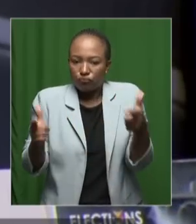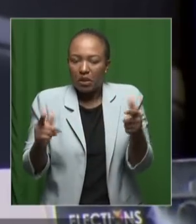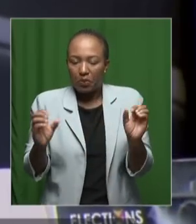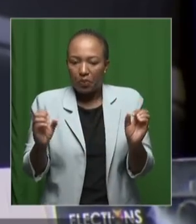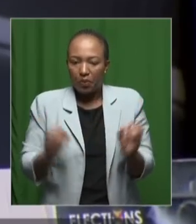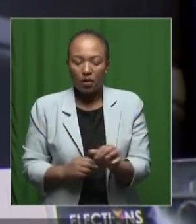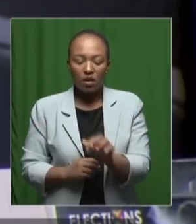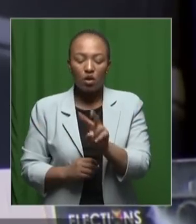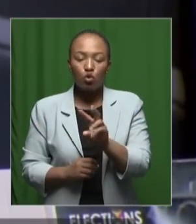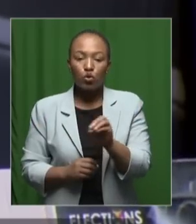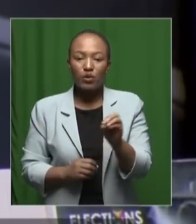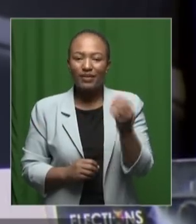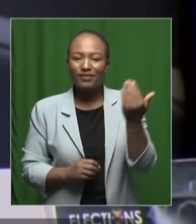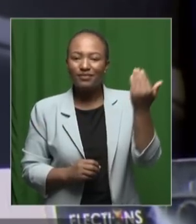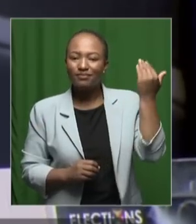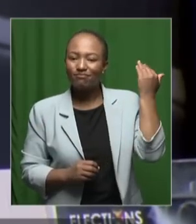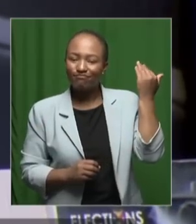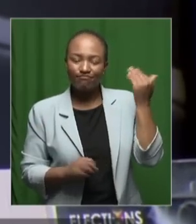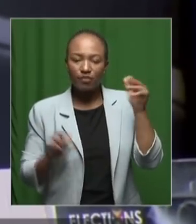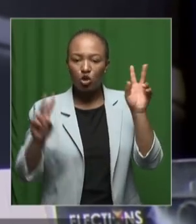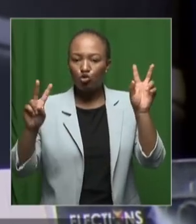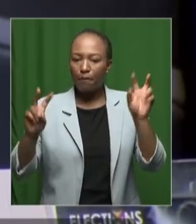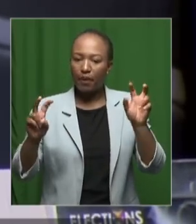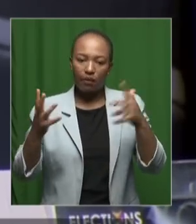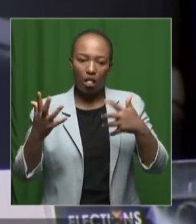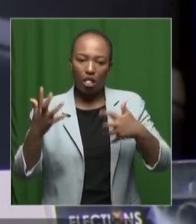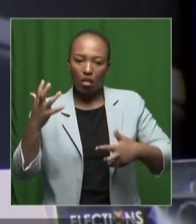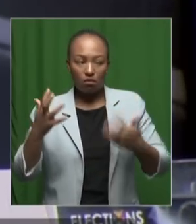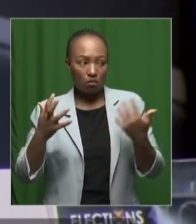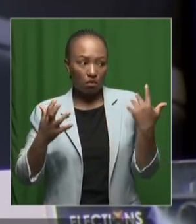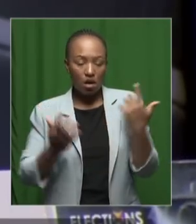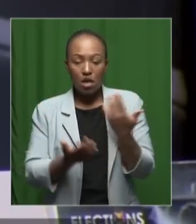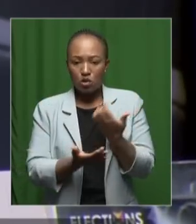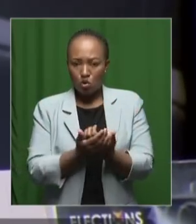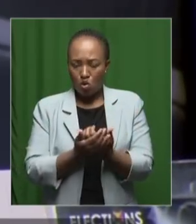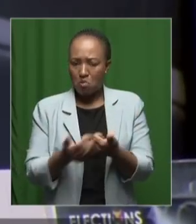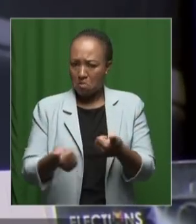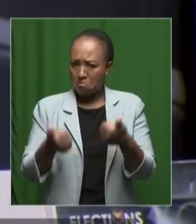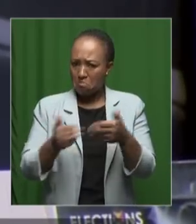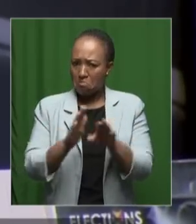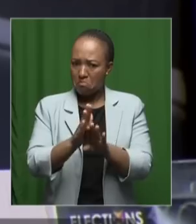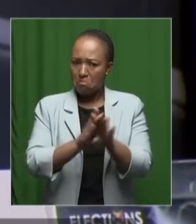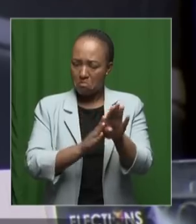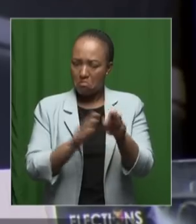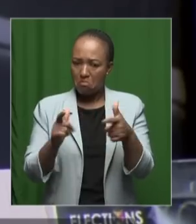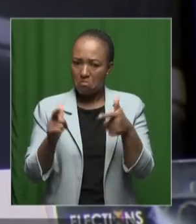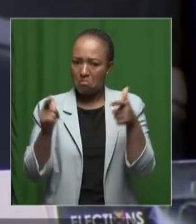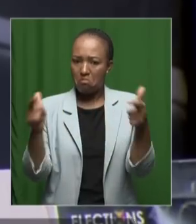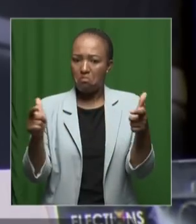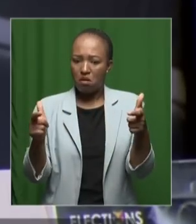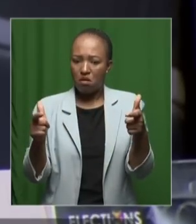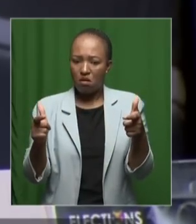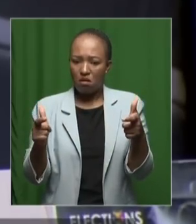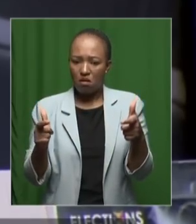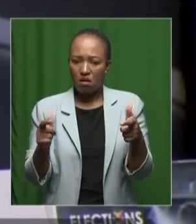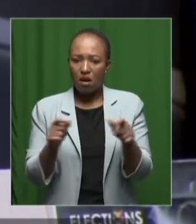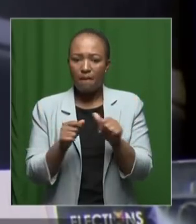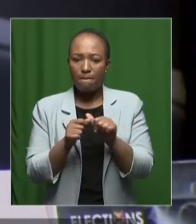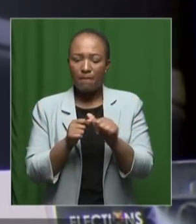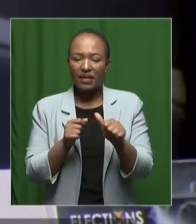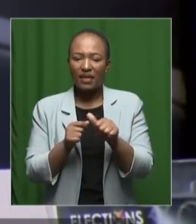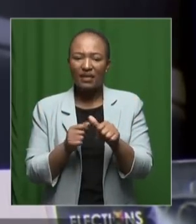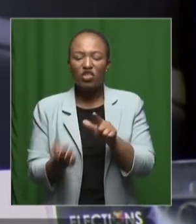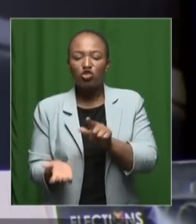this discussion would be totally irrelevant because the economy was growing. This is why it's important not to have a chicken approach. You